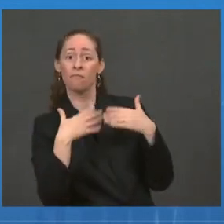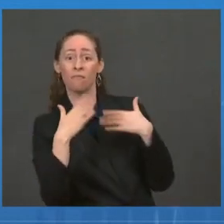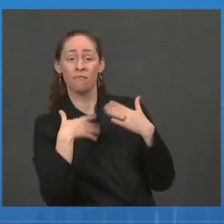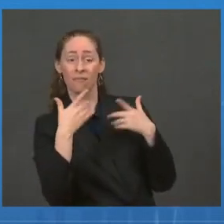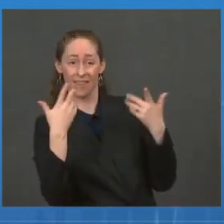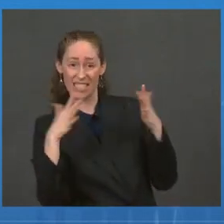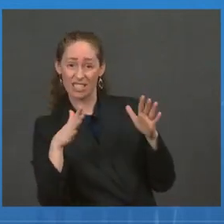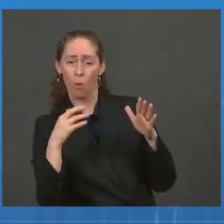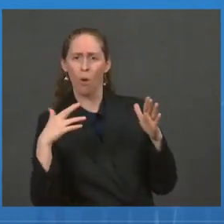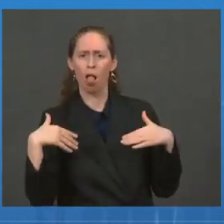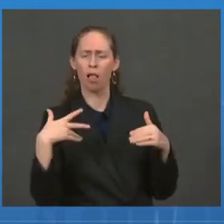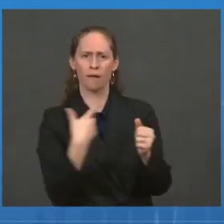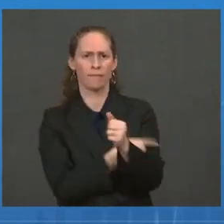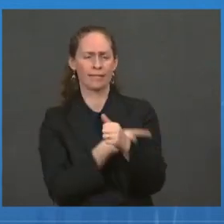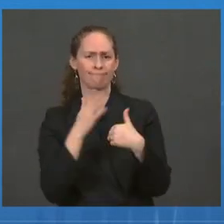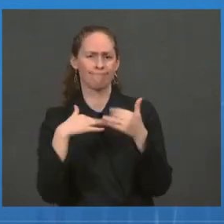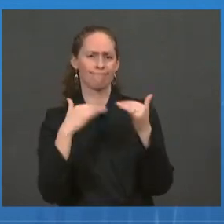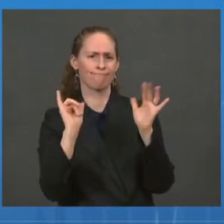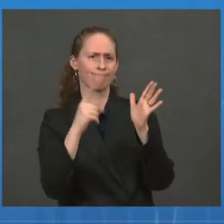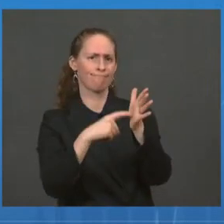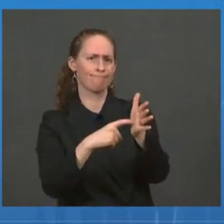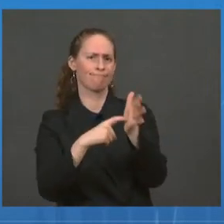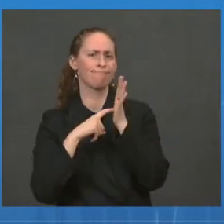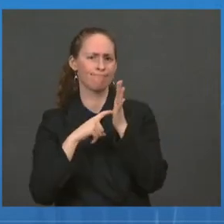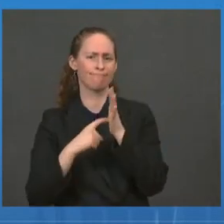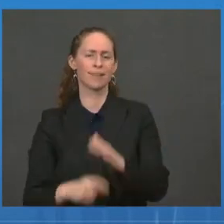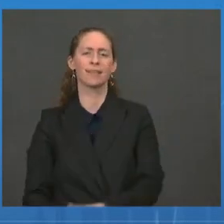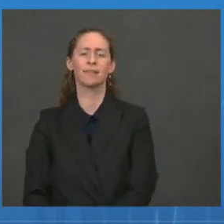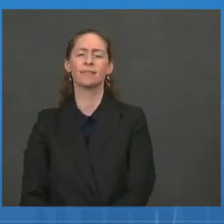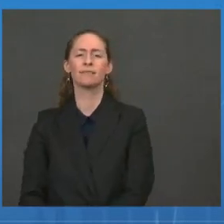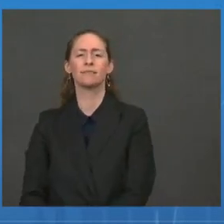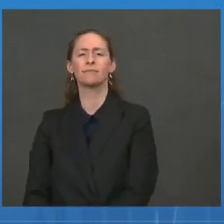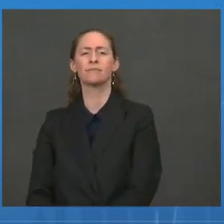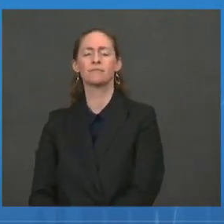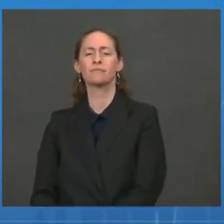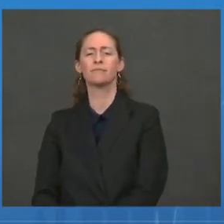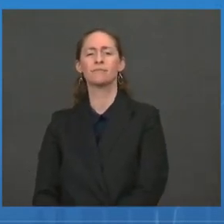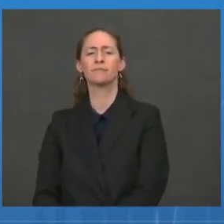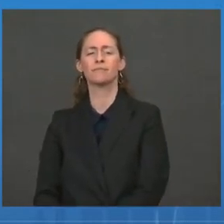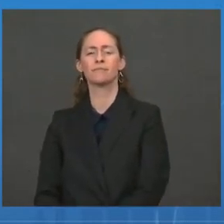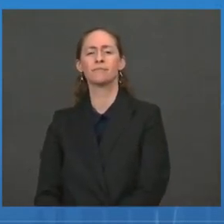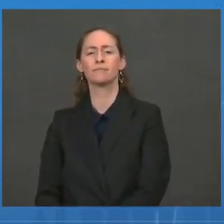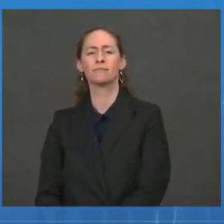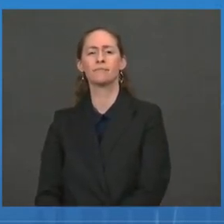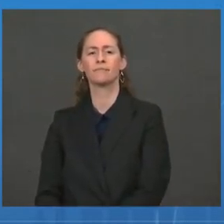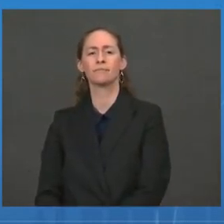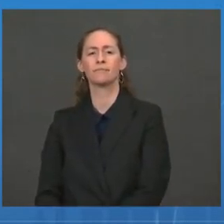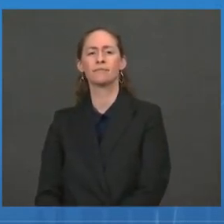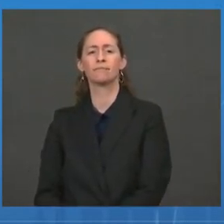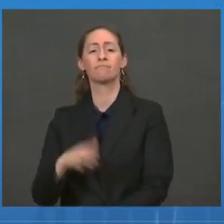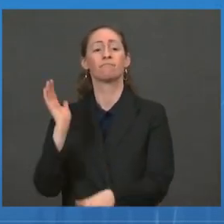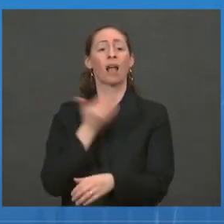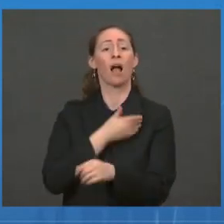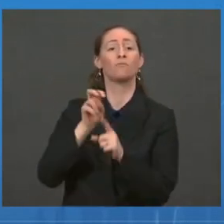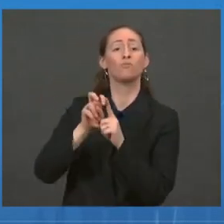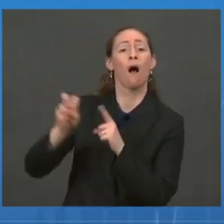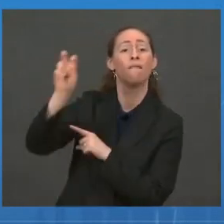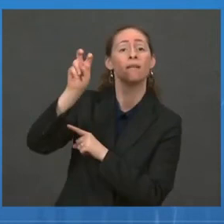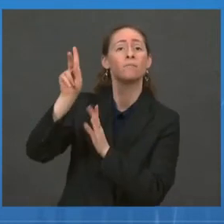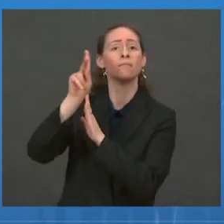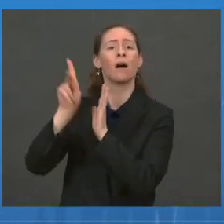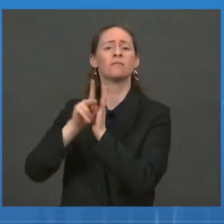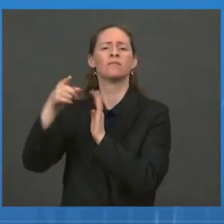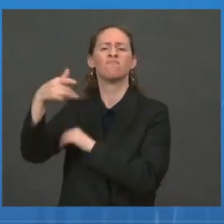helped to keep americans safe as well as for our really robust surveillance system genomic surveillance system we we do have the